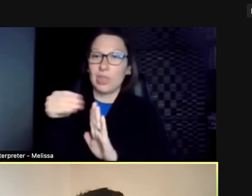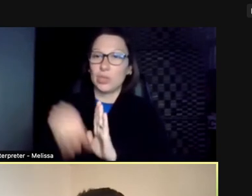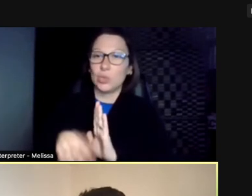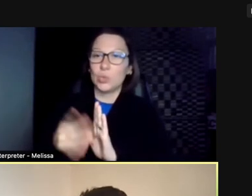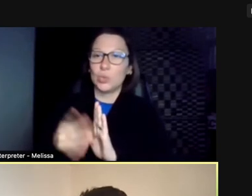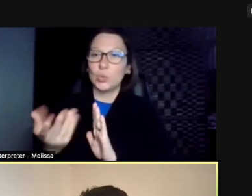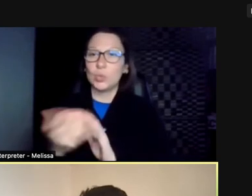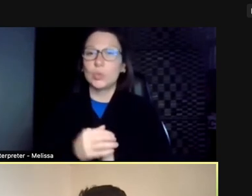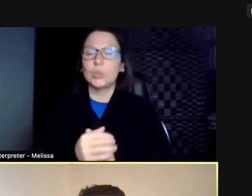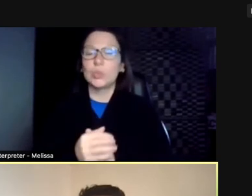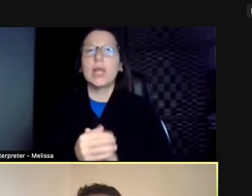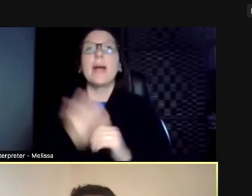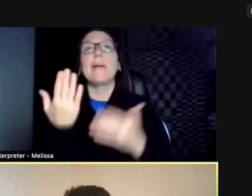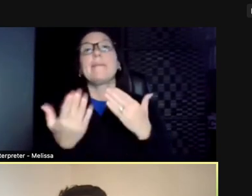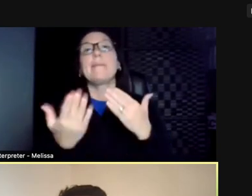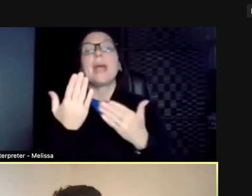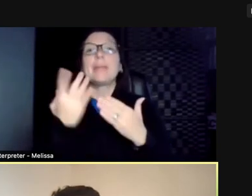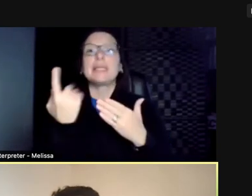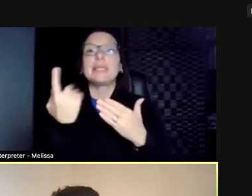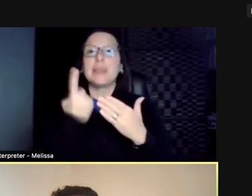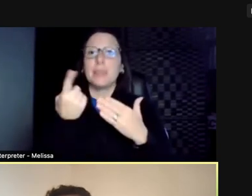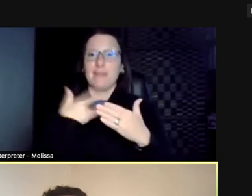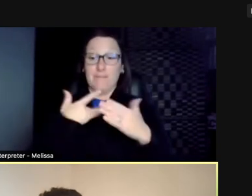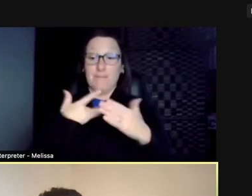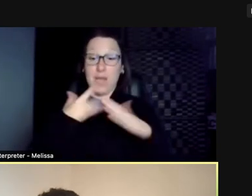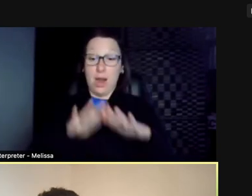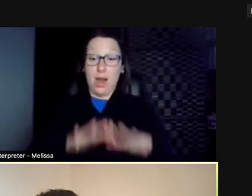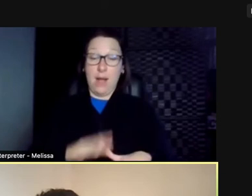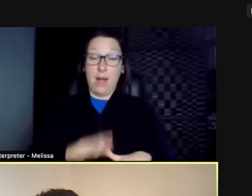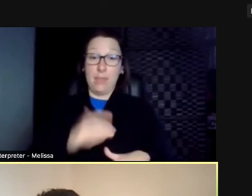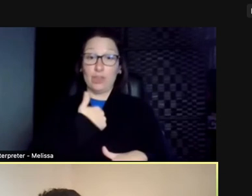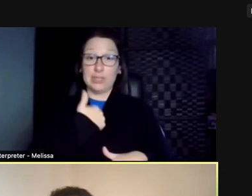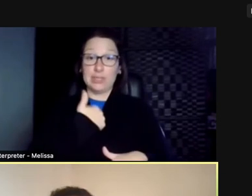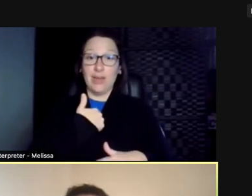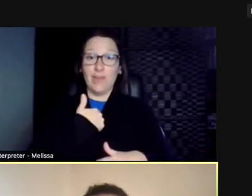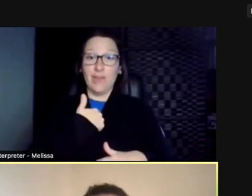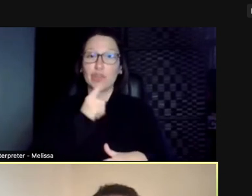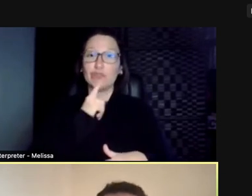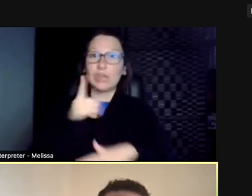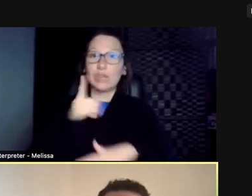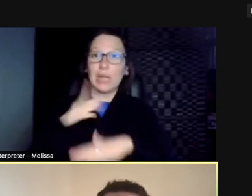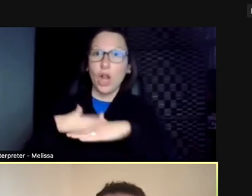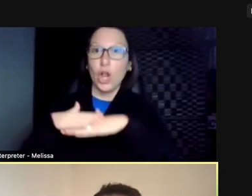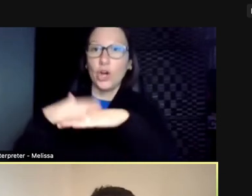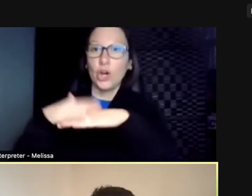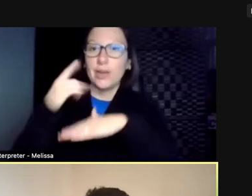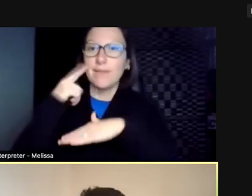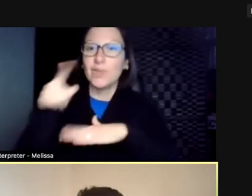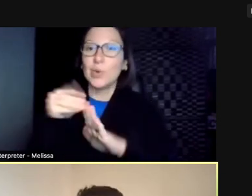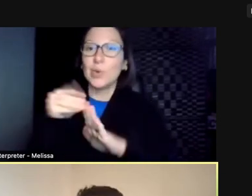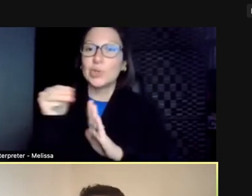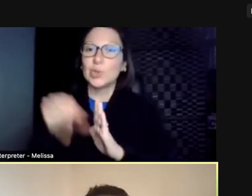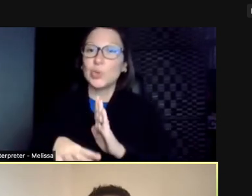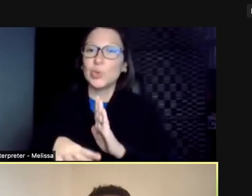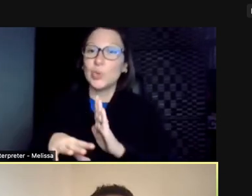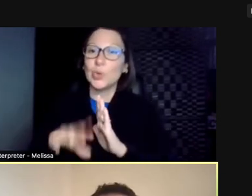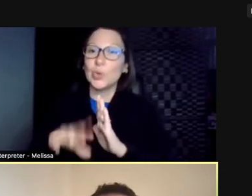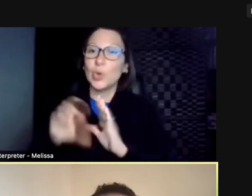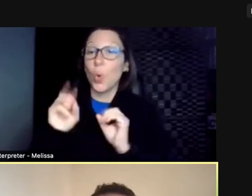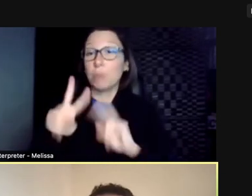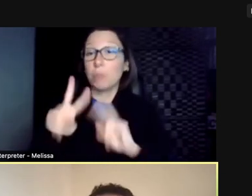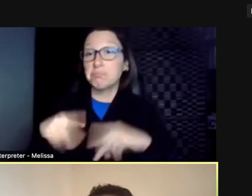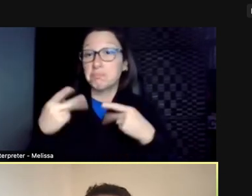Maybe something that might be calming for you is alerting for your student, and vice versa. So it's important to get a good